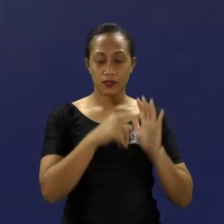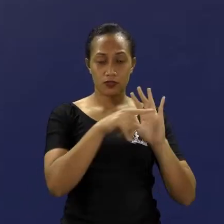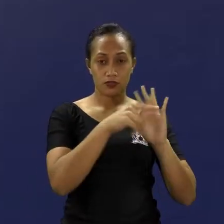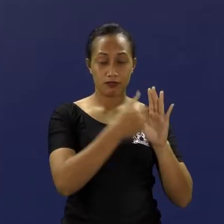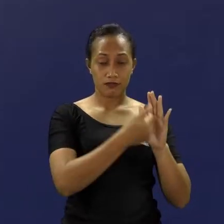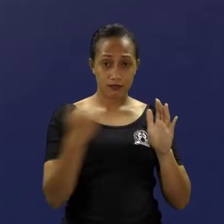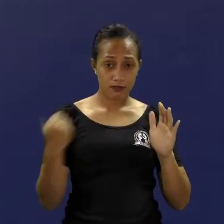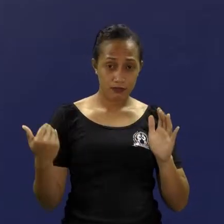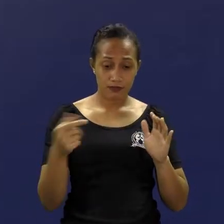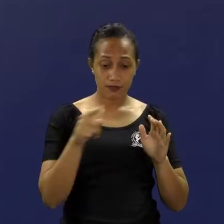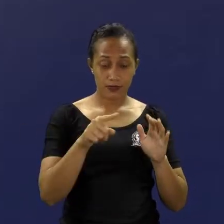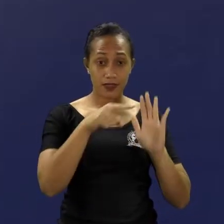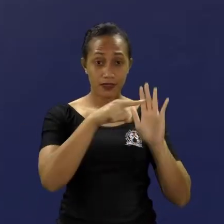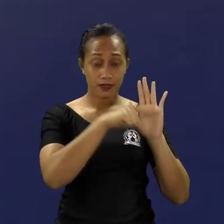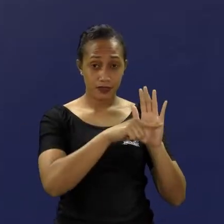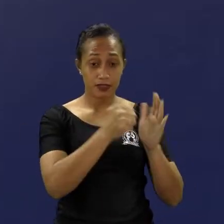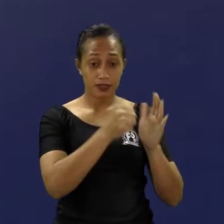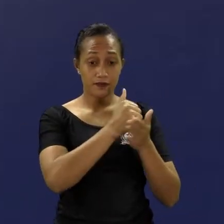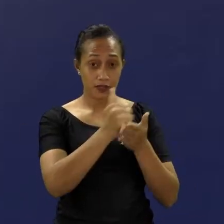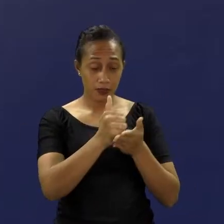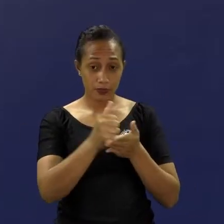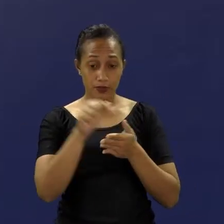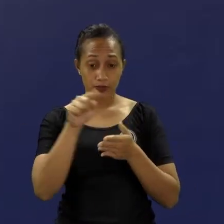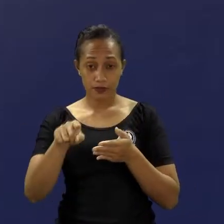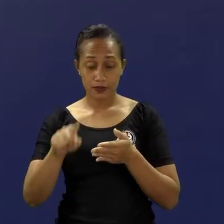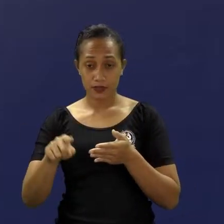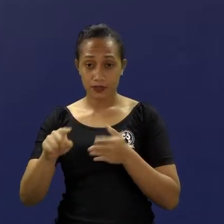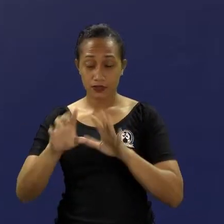Subtracting a negative number of integer,